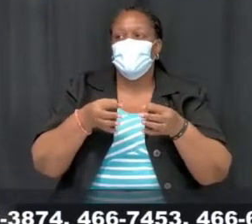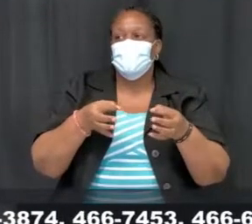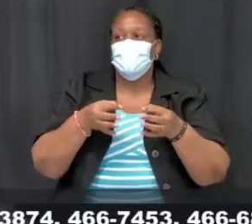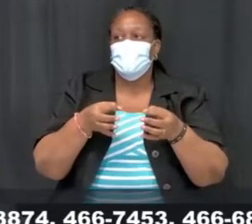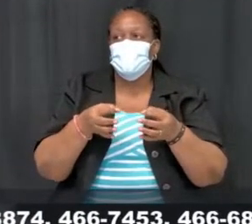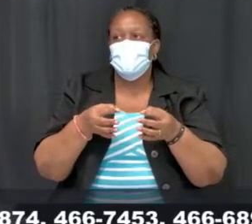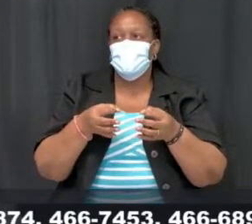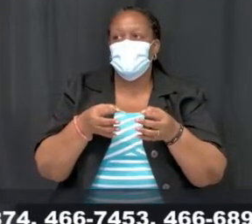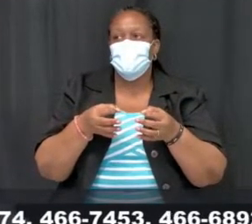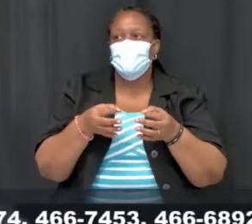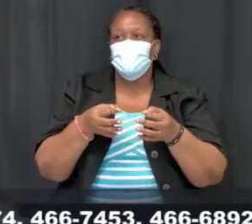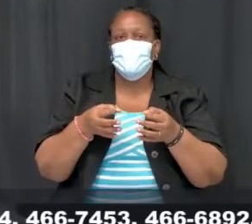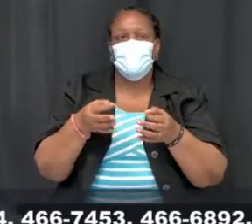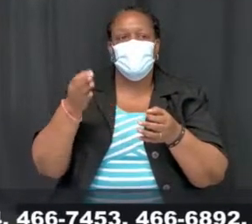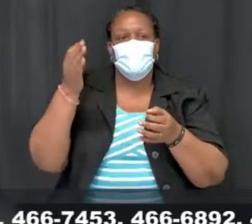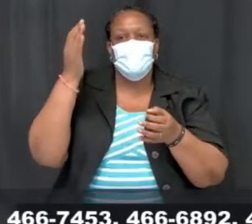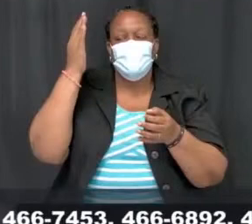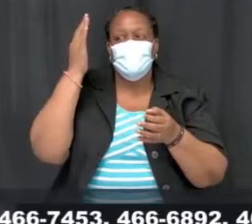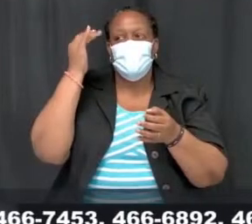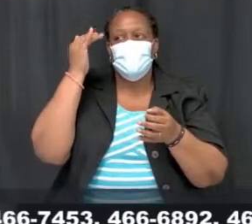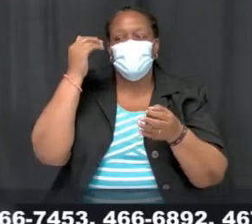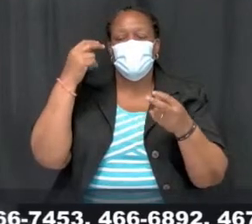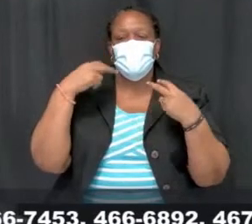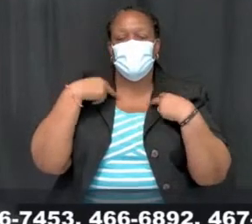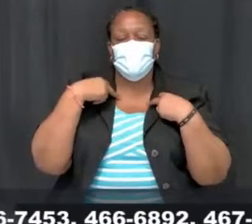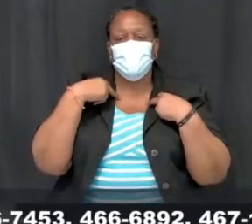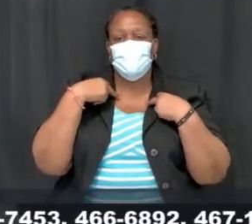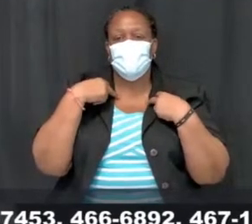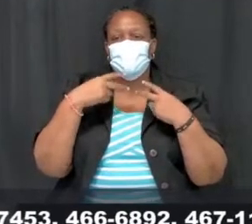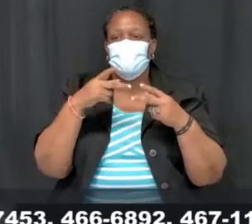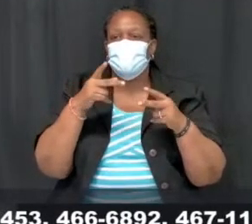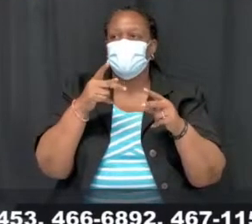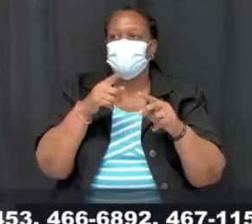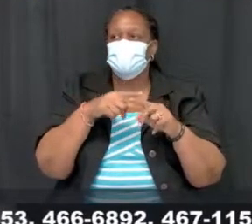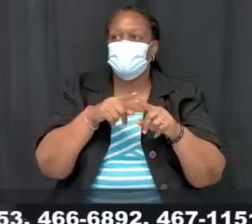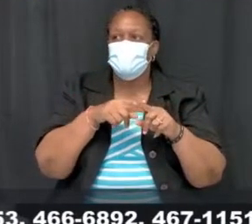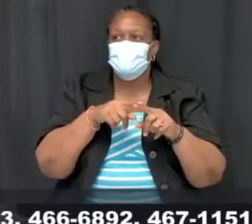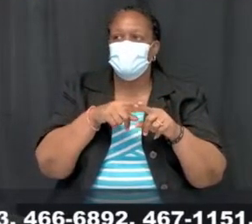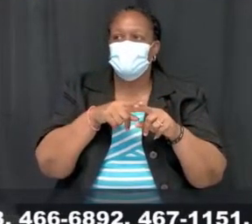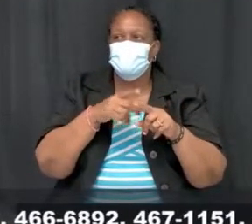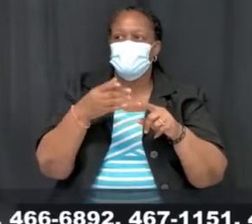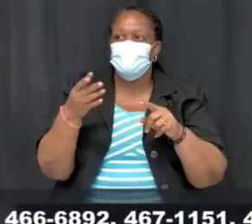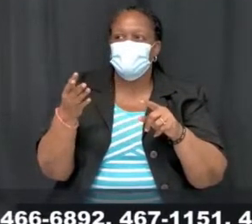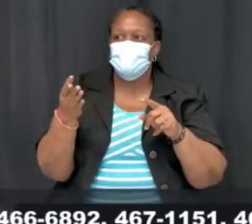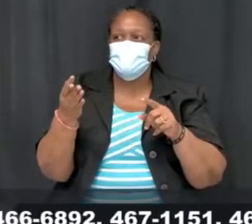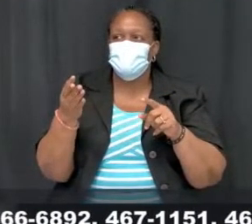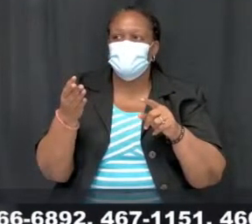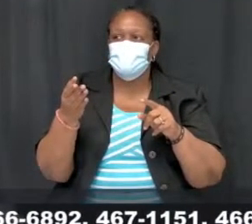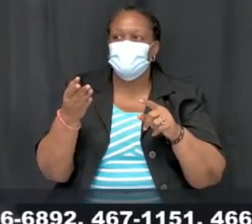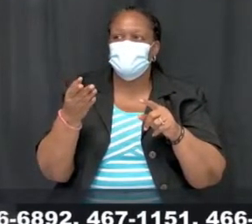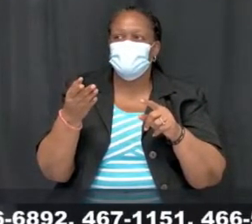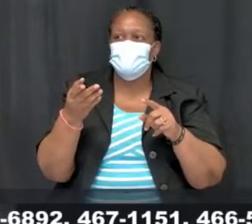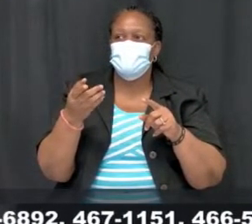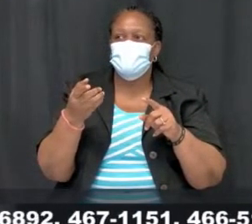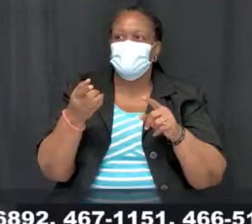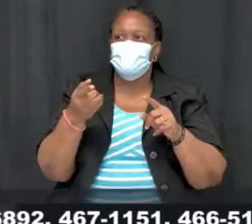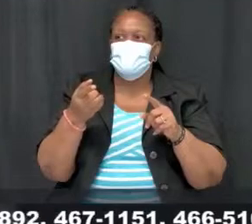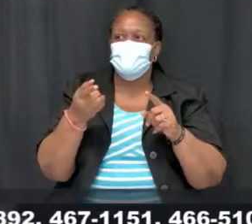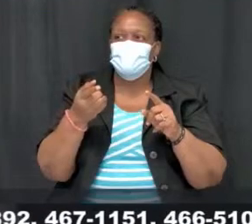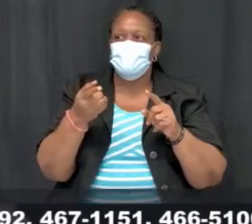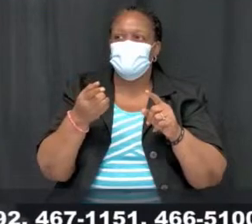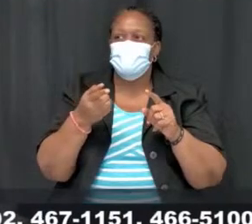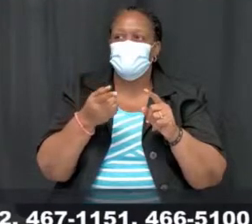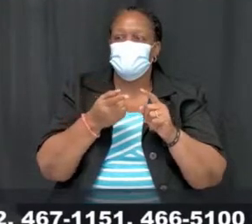in relation to Brazil and South Africa, but no such advisory in relation to